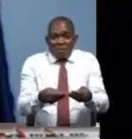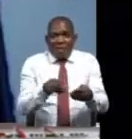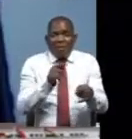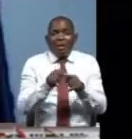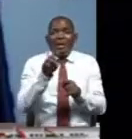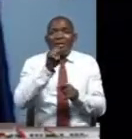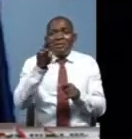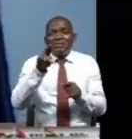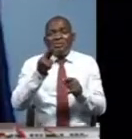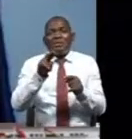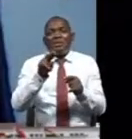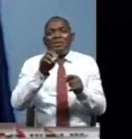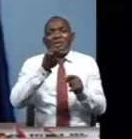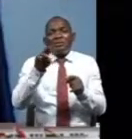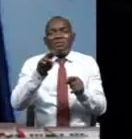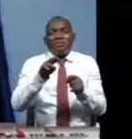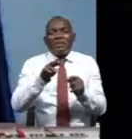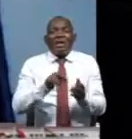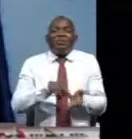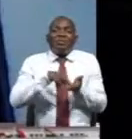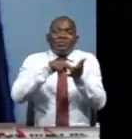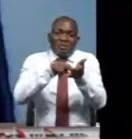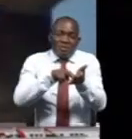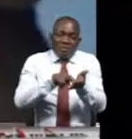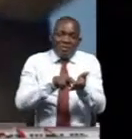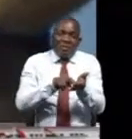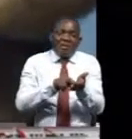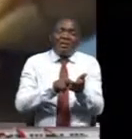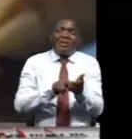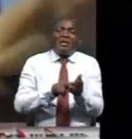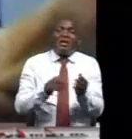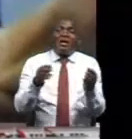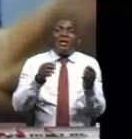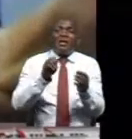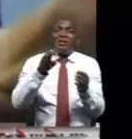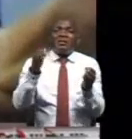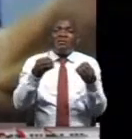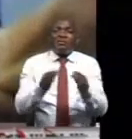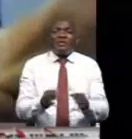EC regional representative of the returning officer.